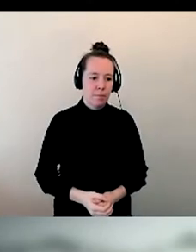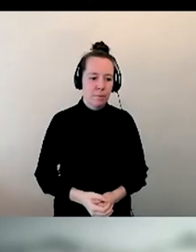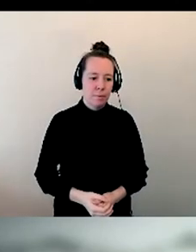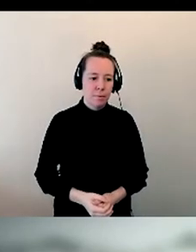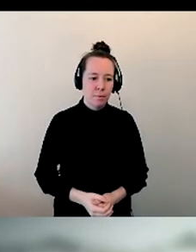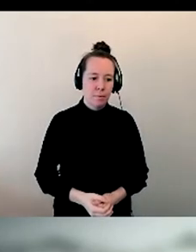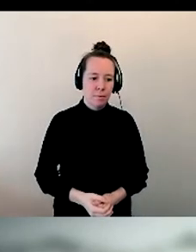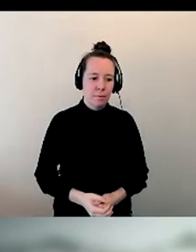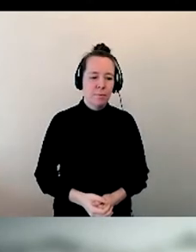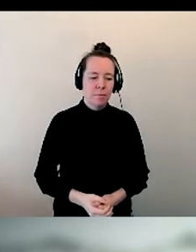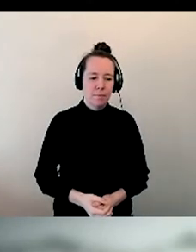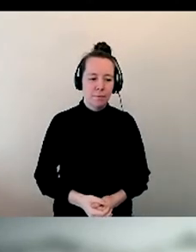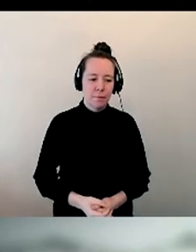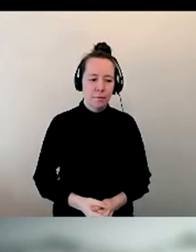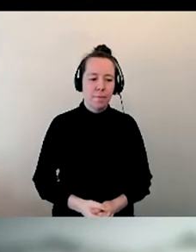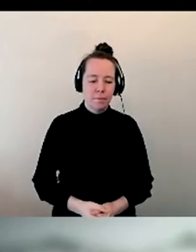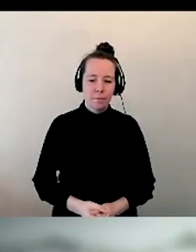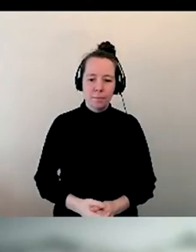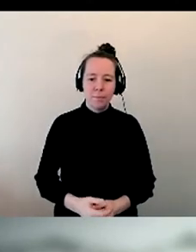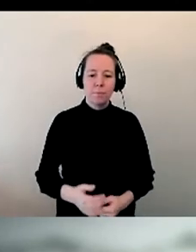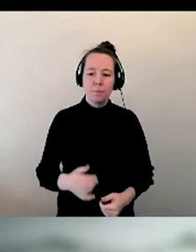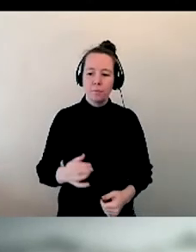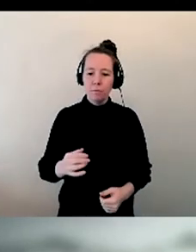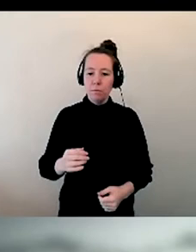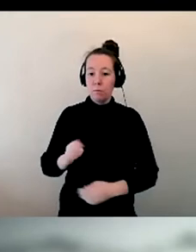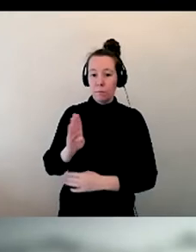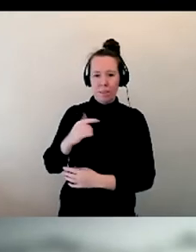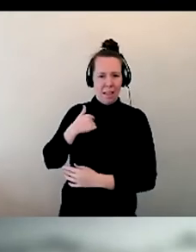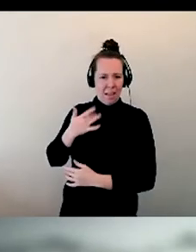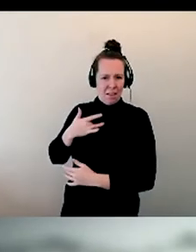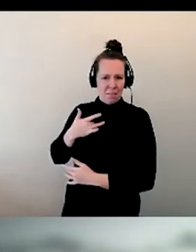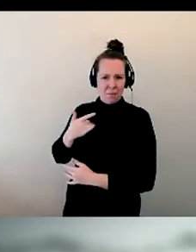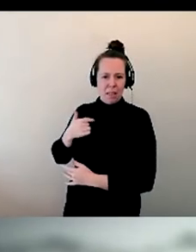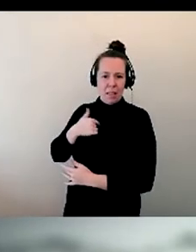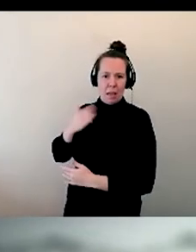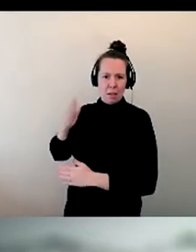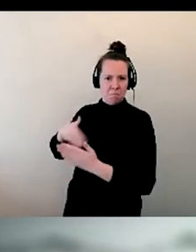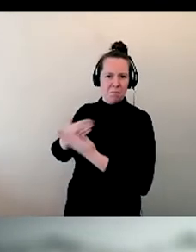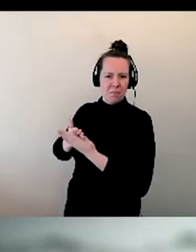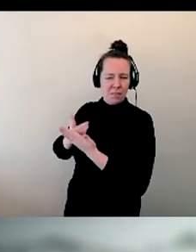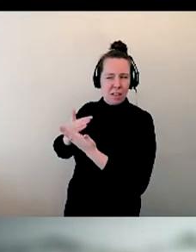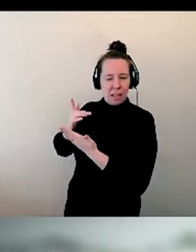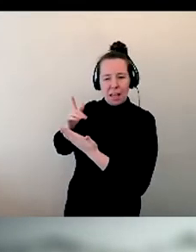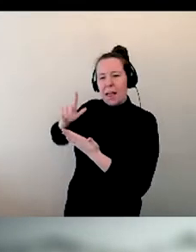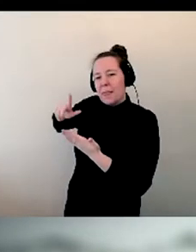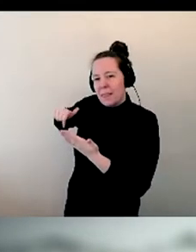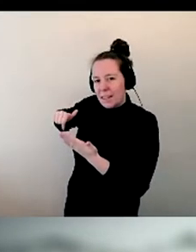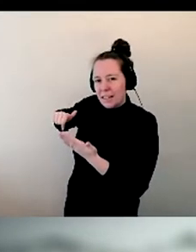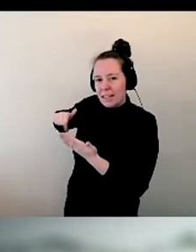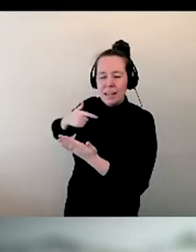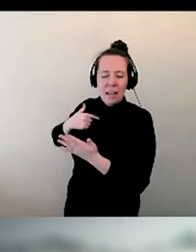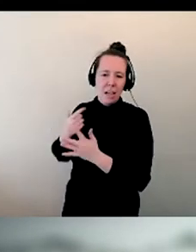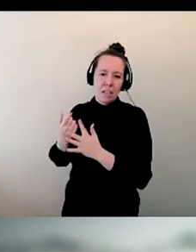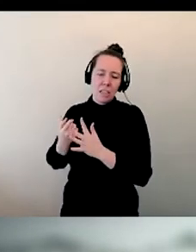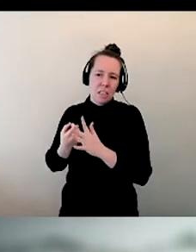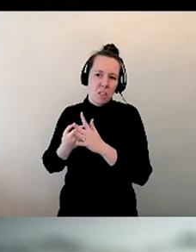Yeah, so for me, I think I actually might have joined BookTok a little bit later than some of my peers here. I sort of started it out in